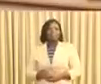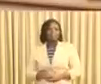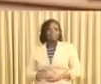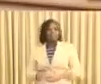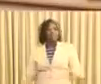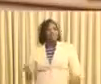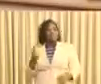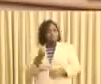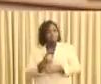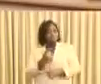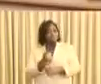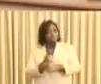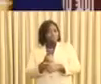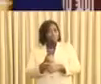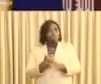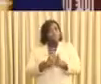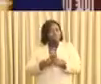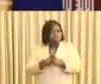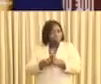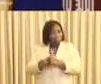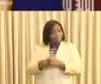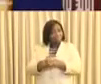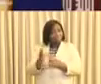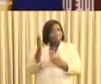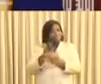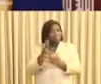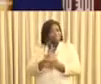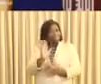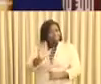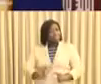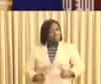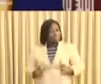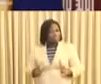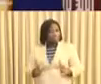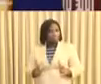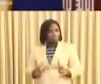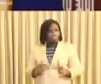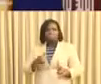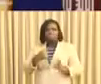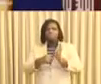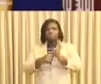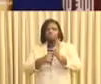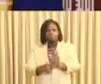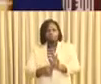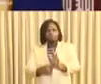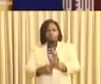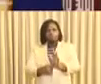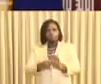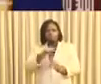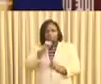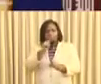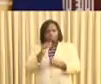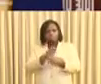our daily lives, it has also exposed the deficiencies of our healthcare system because of years